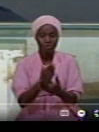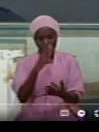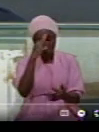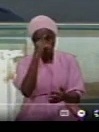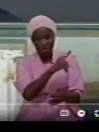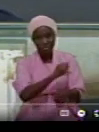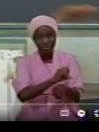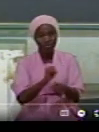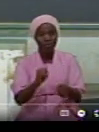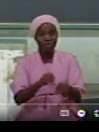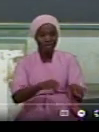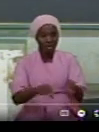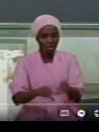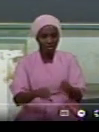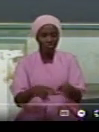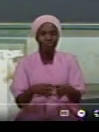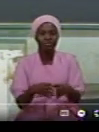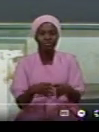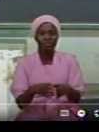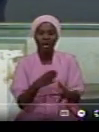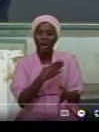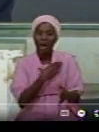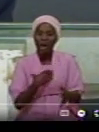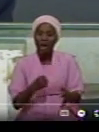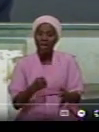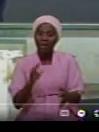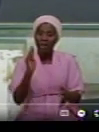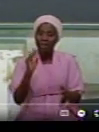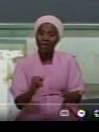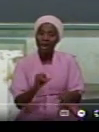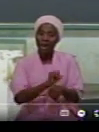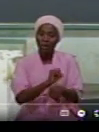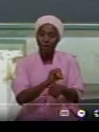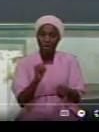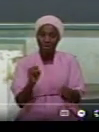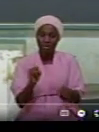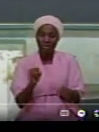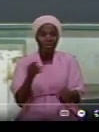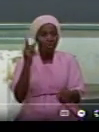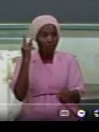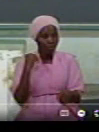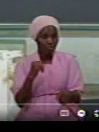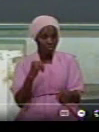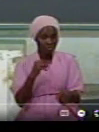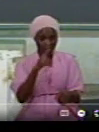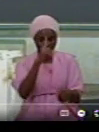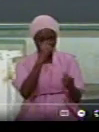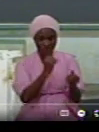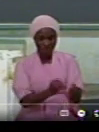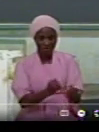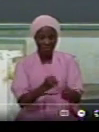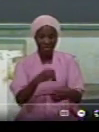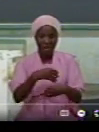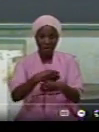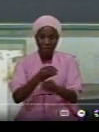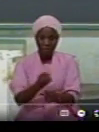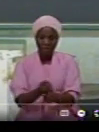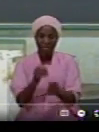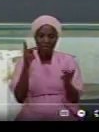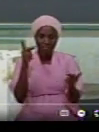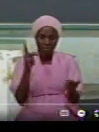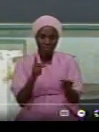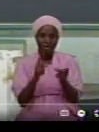works, action. And by works was faith made